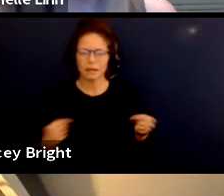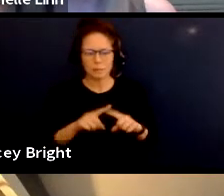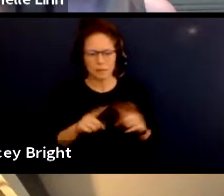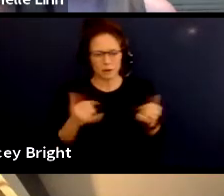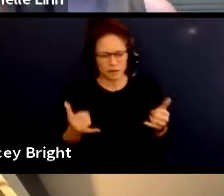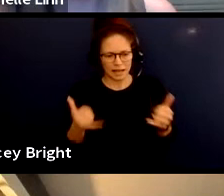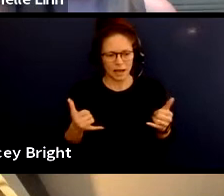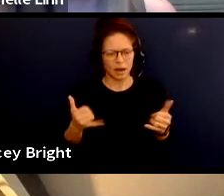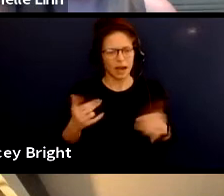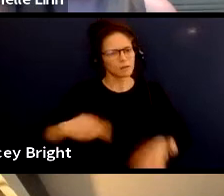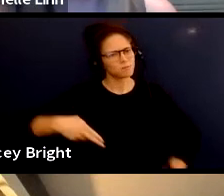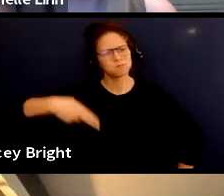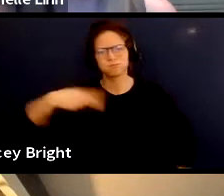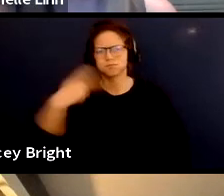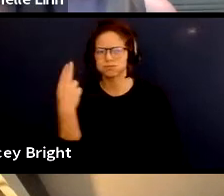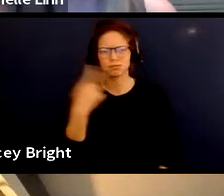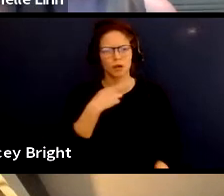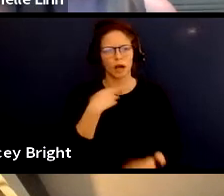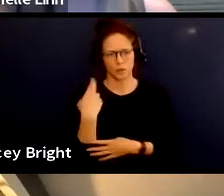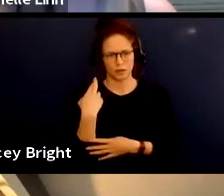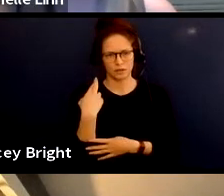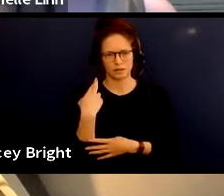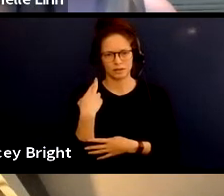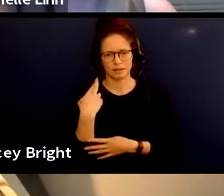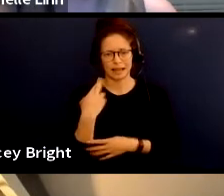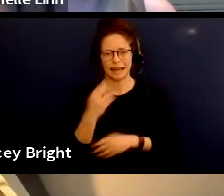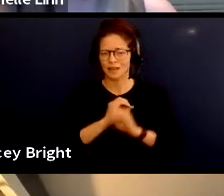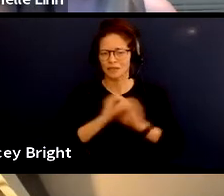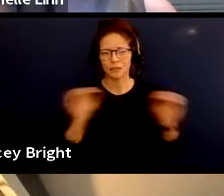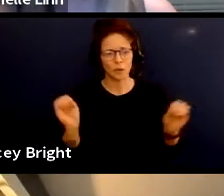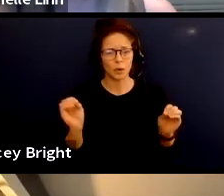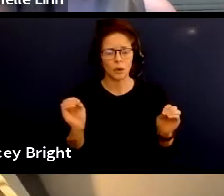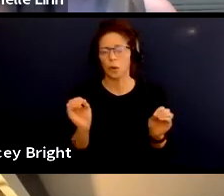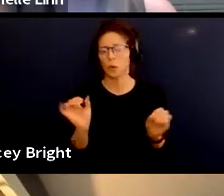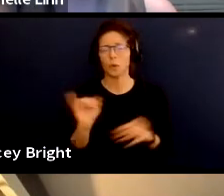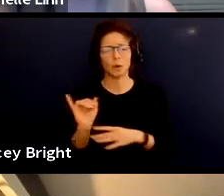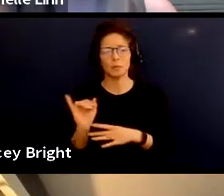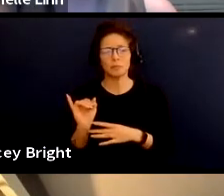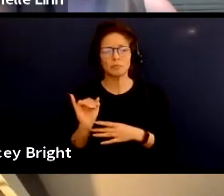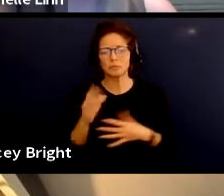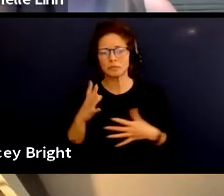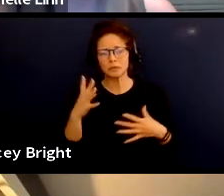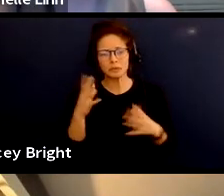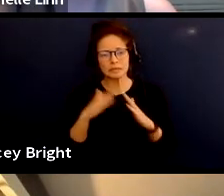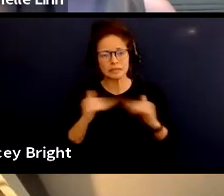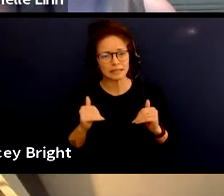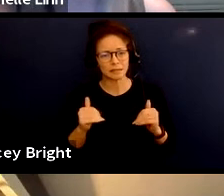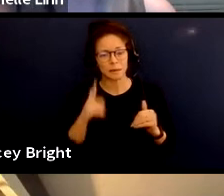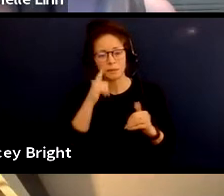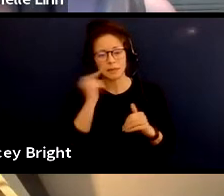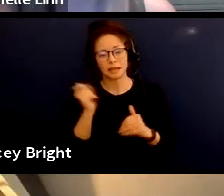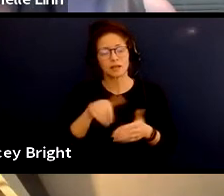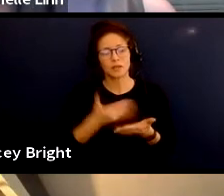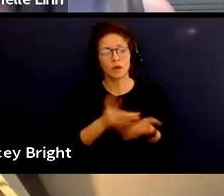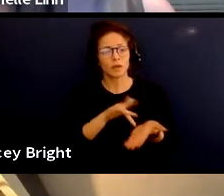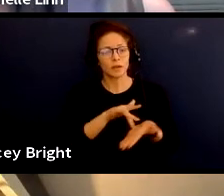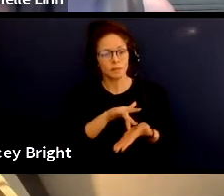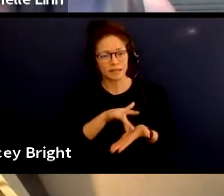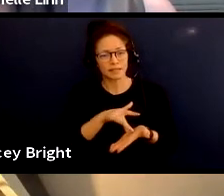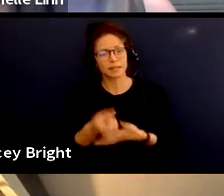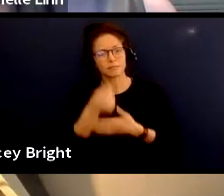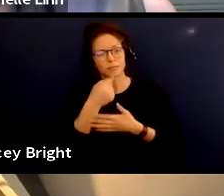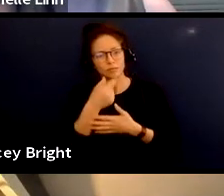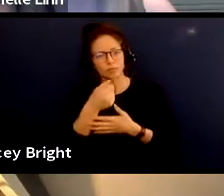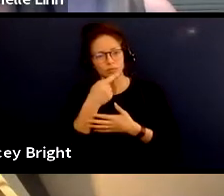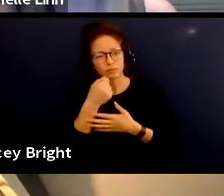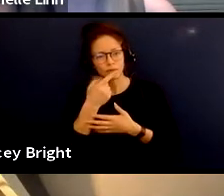at super high risk of, I have no immune system. And as a result of the medications, the transplant medications, I